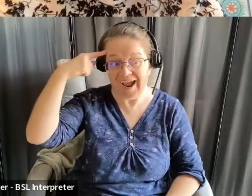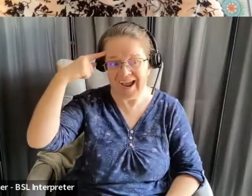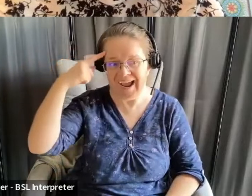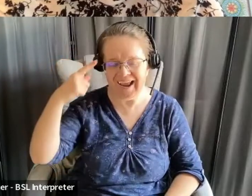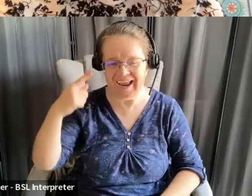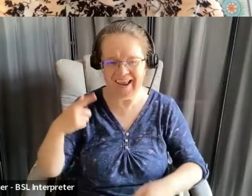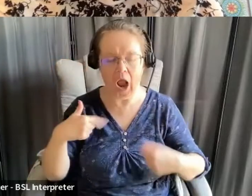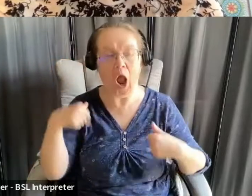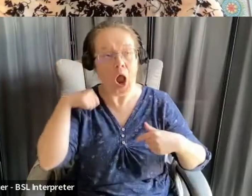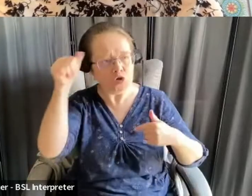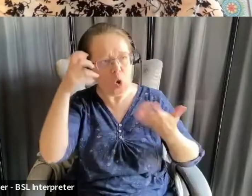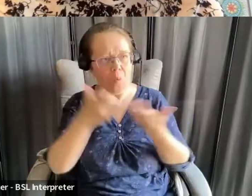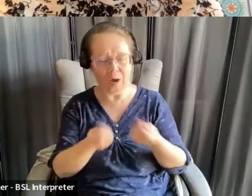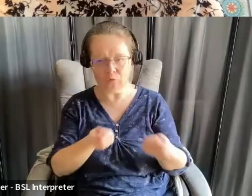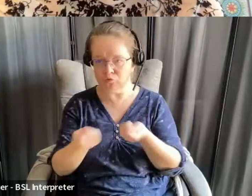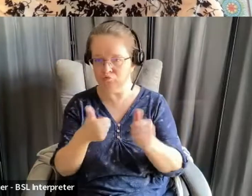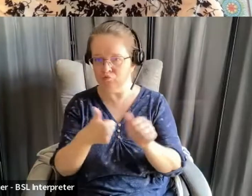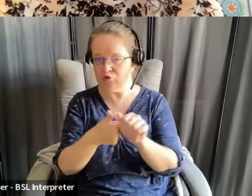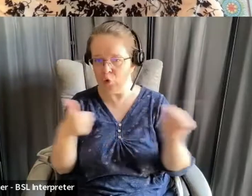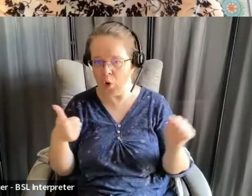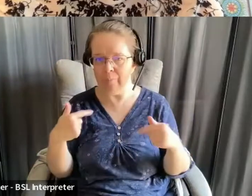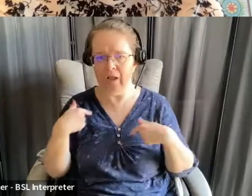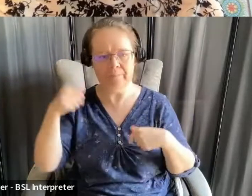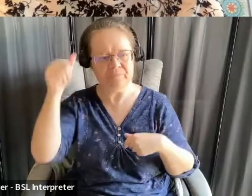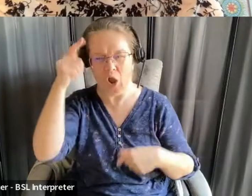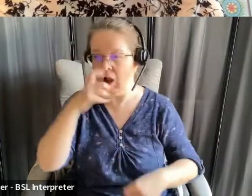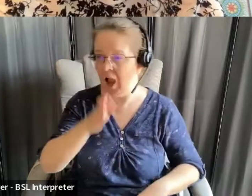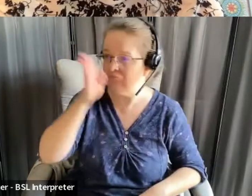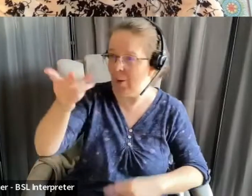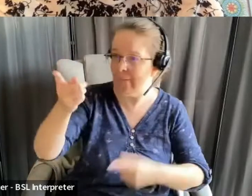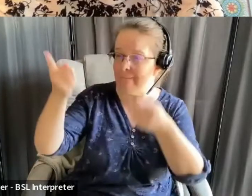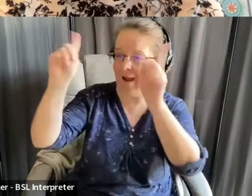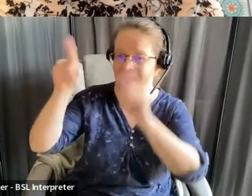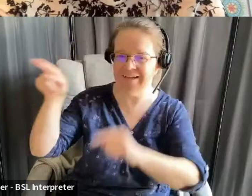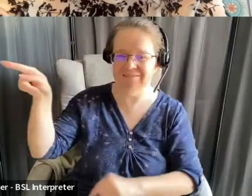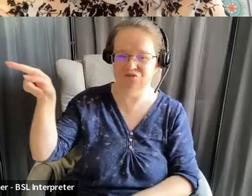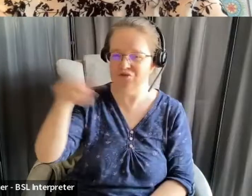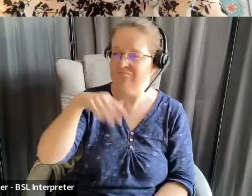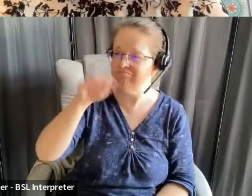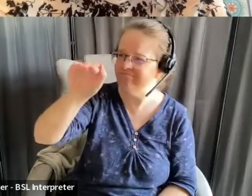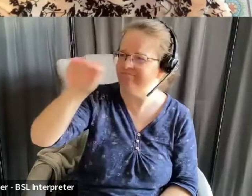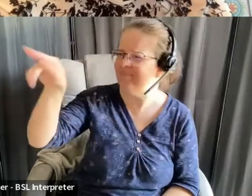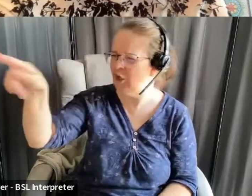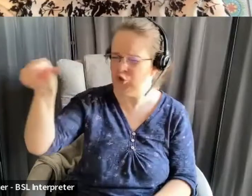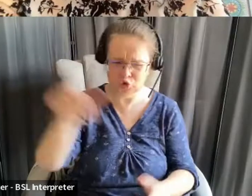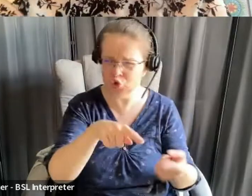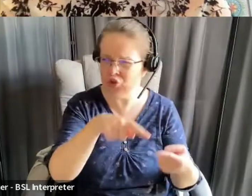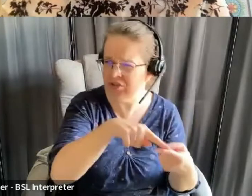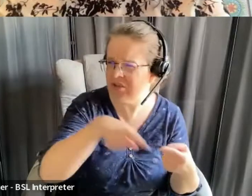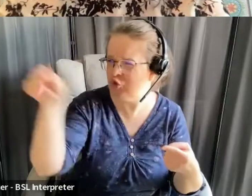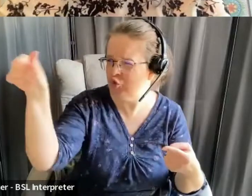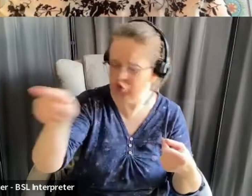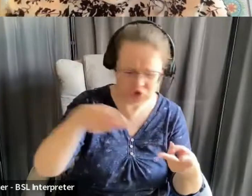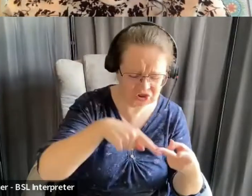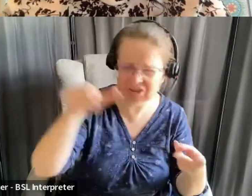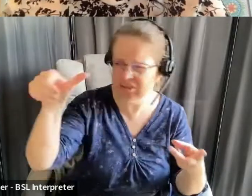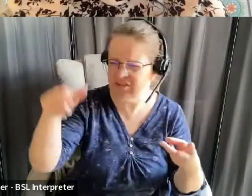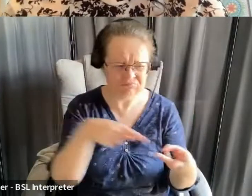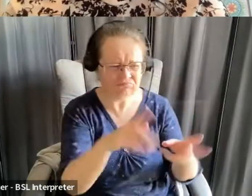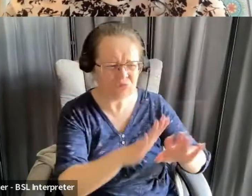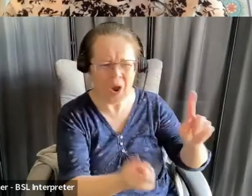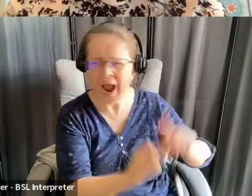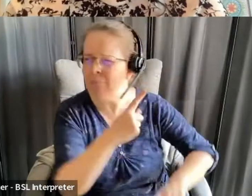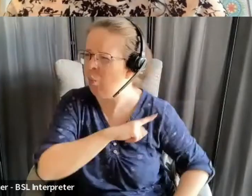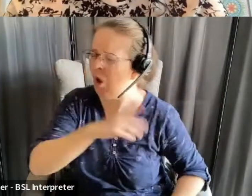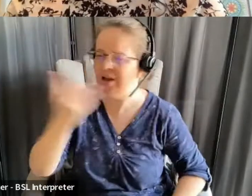to run a company, and I kept going to the managers or the owners of the company, so why are you not doing things like this, or why is this not happening? And they'd be